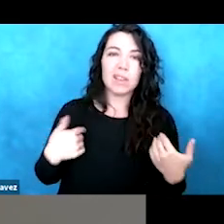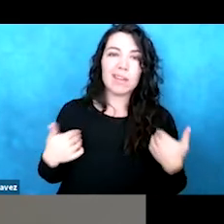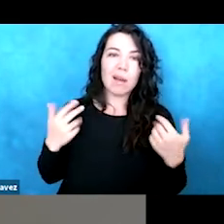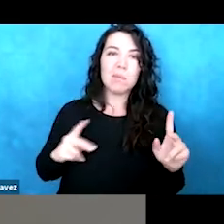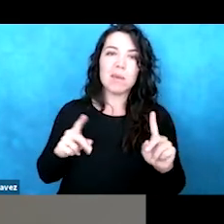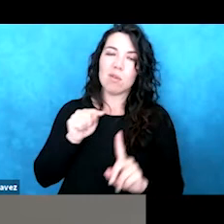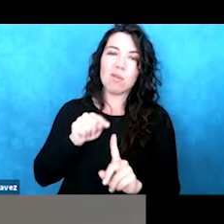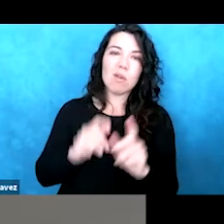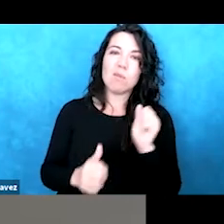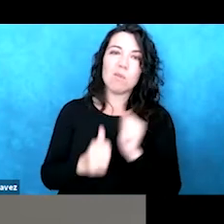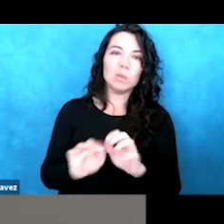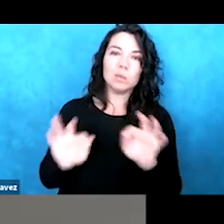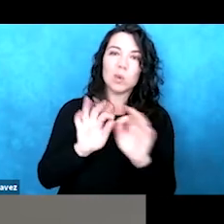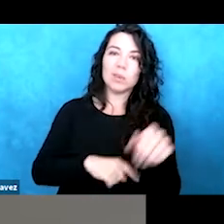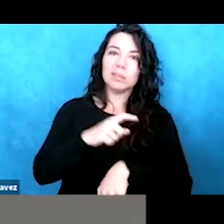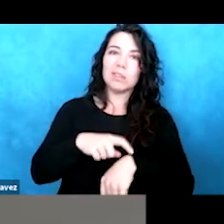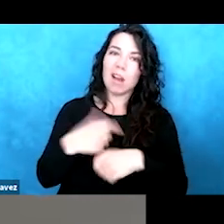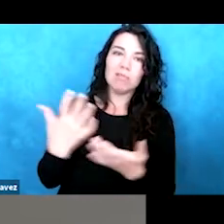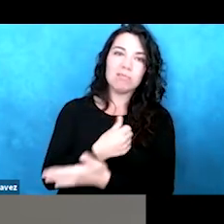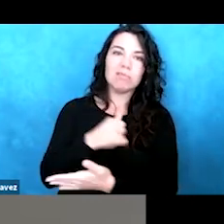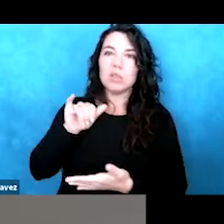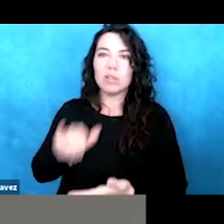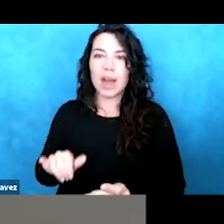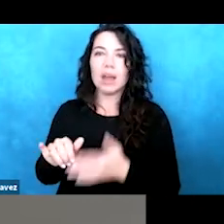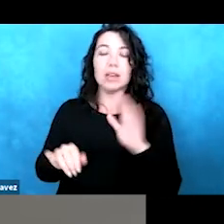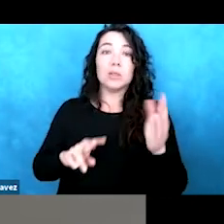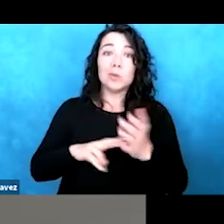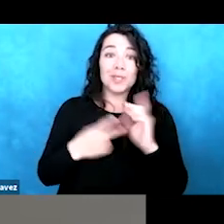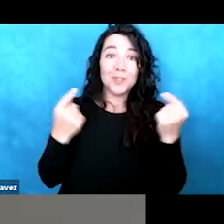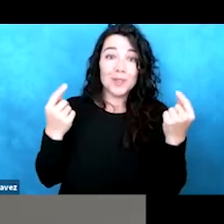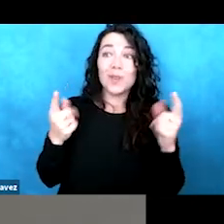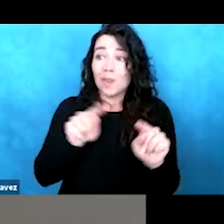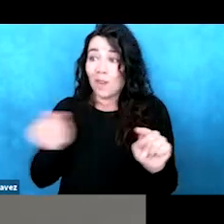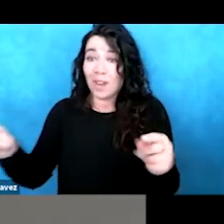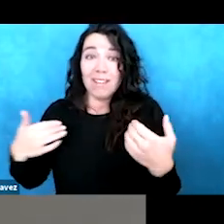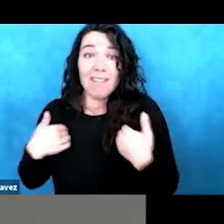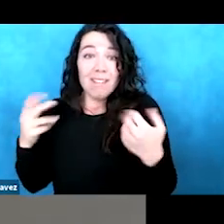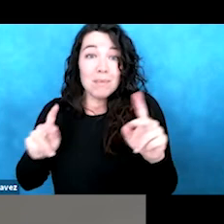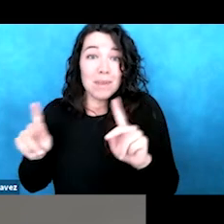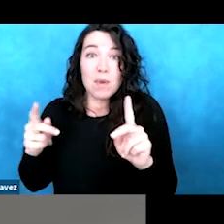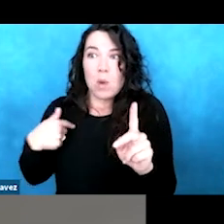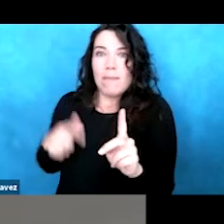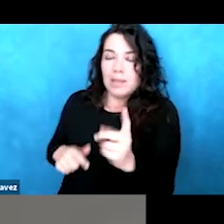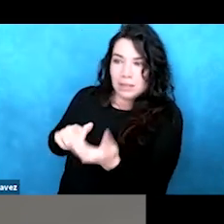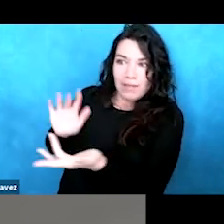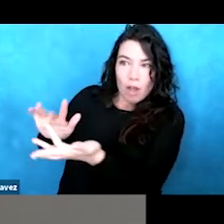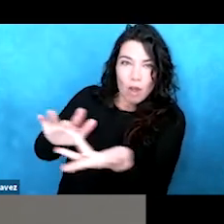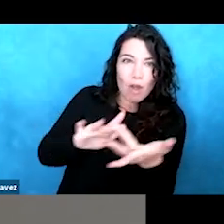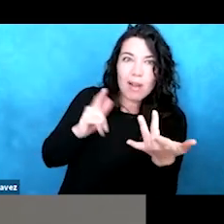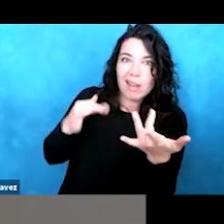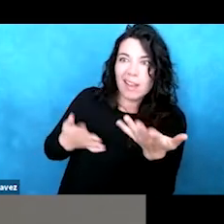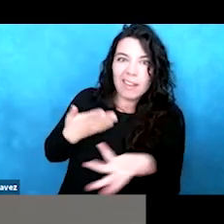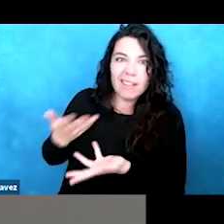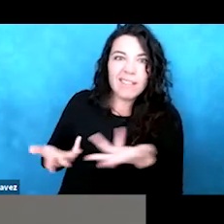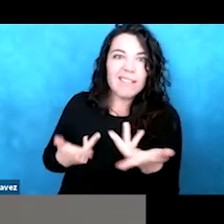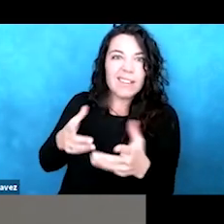So what is your capacity to know the name of every child that's in your service, follow them up if they're dropping out, and then, you know, how do you